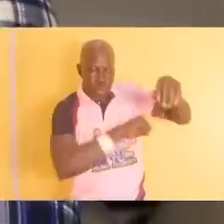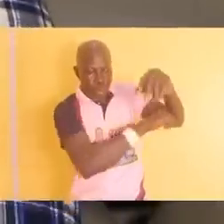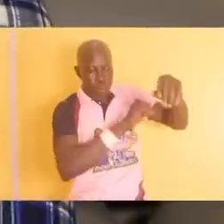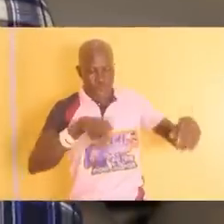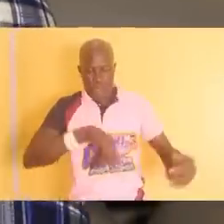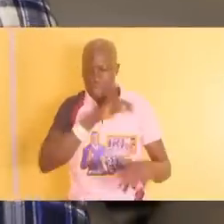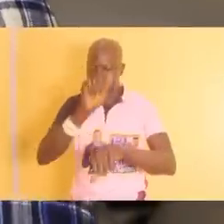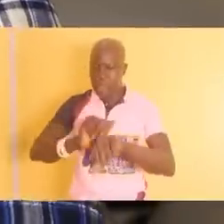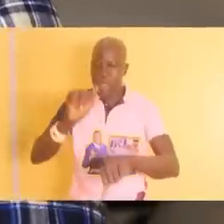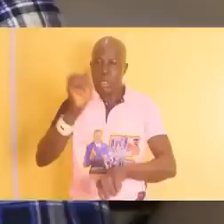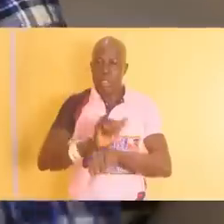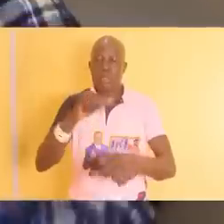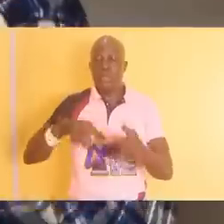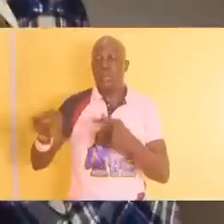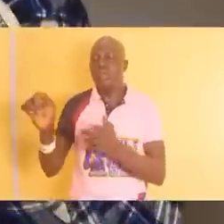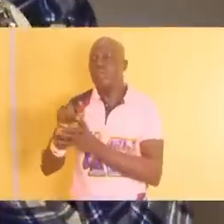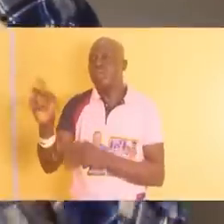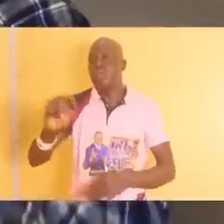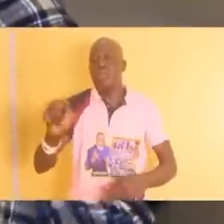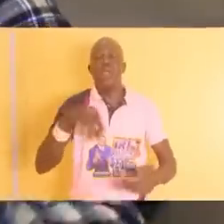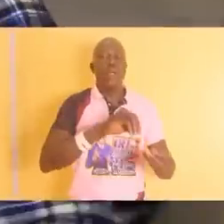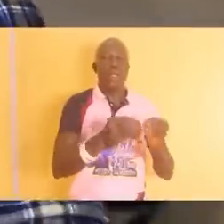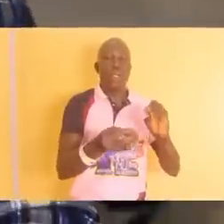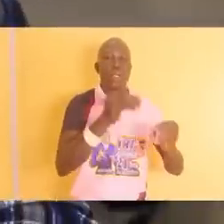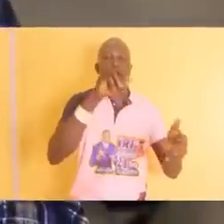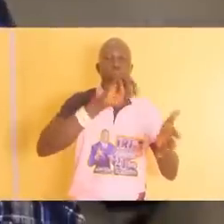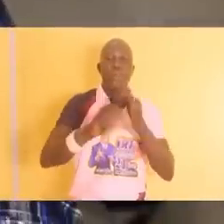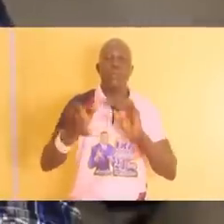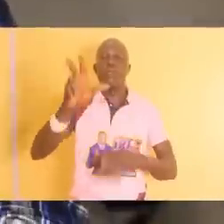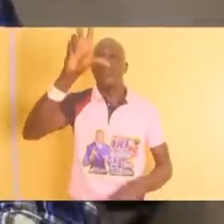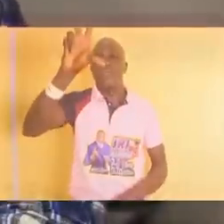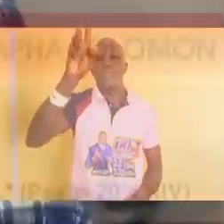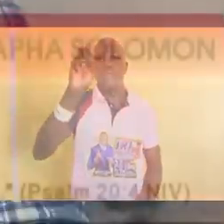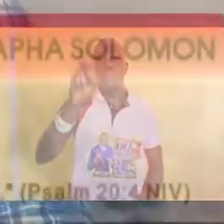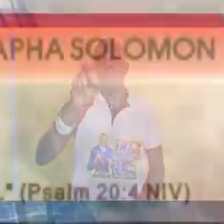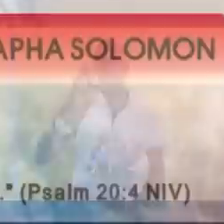want you to support me today's season. Write your account number.